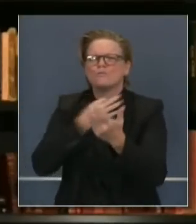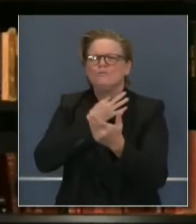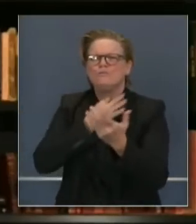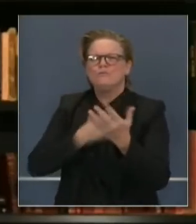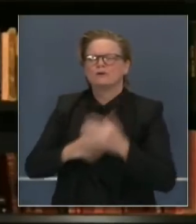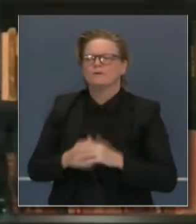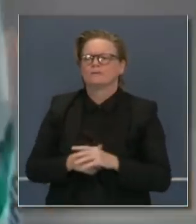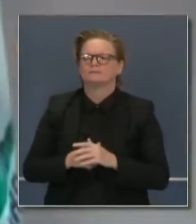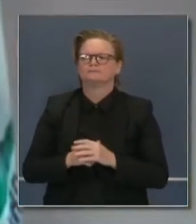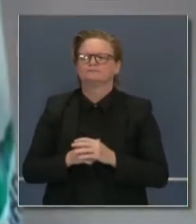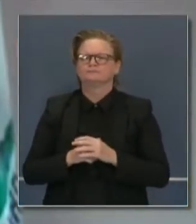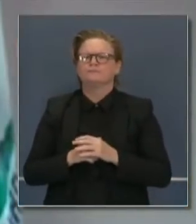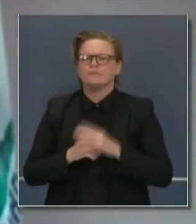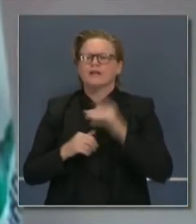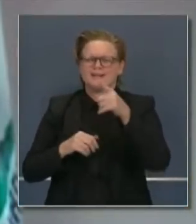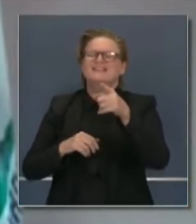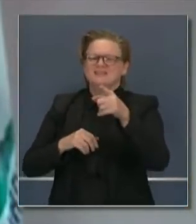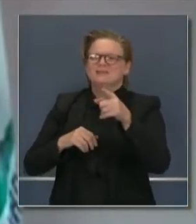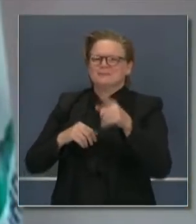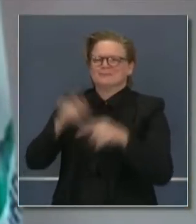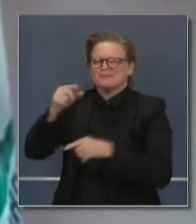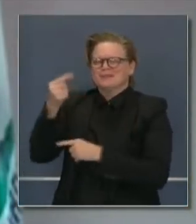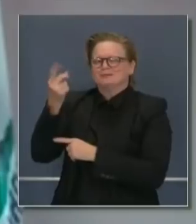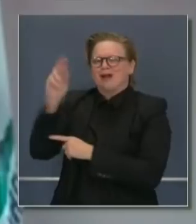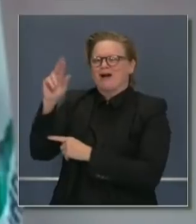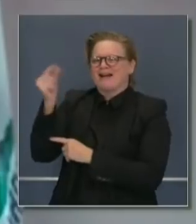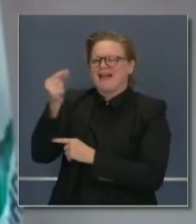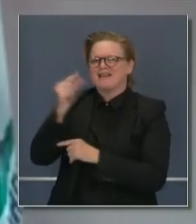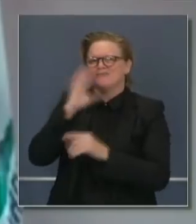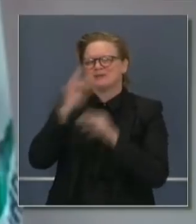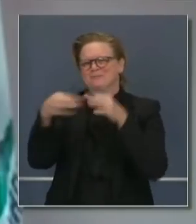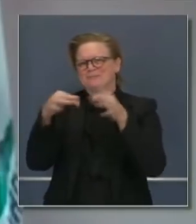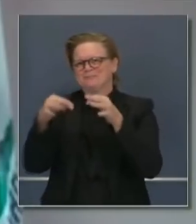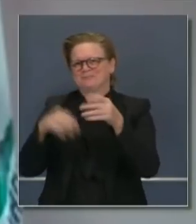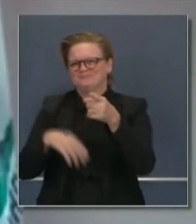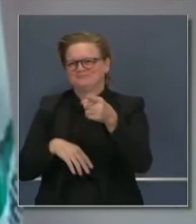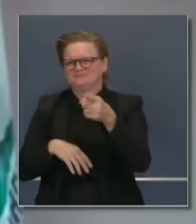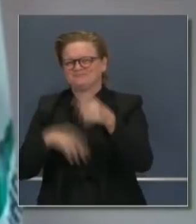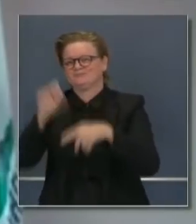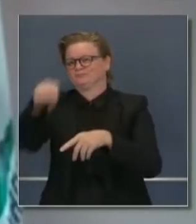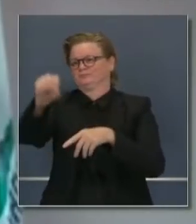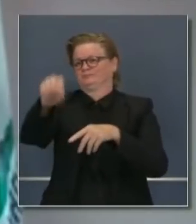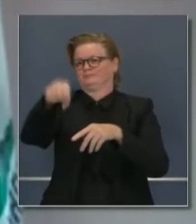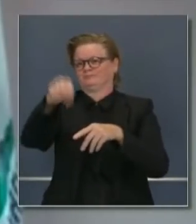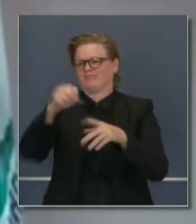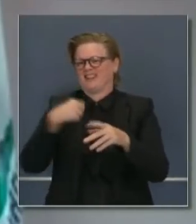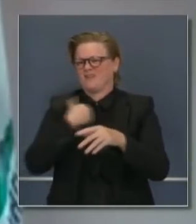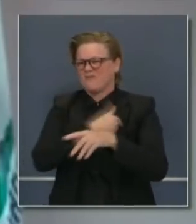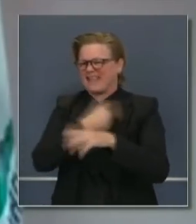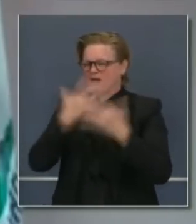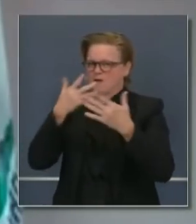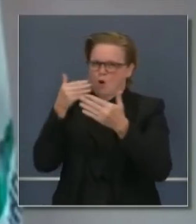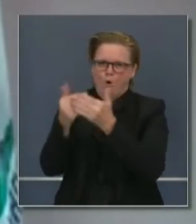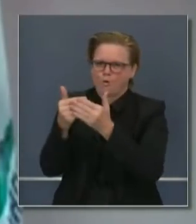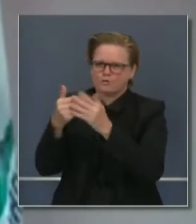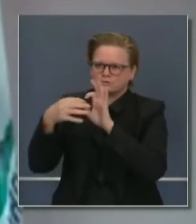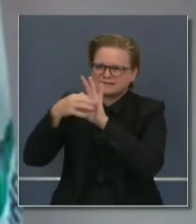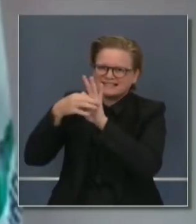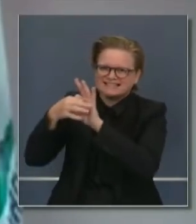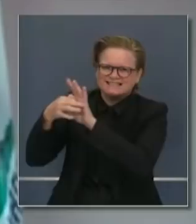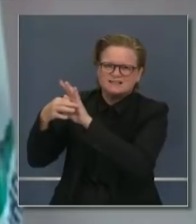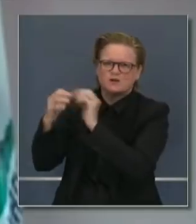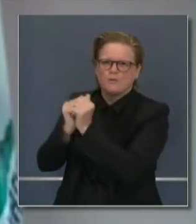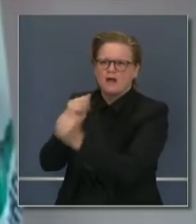Galley. Yeah, thanks. So look, we've been working very closely with the California Hospital Association